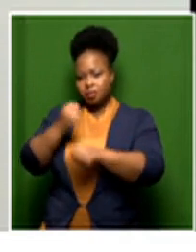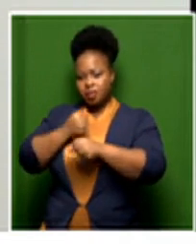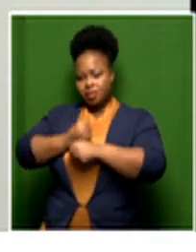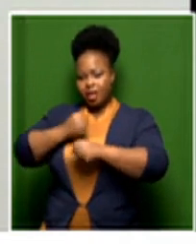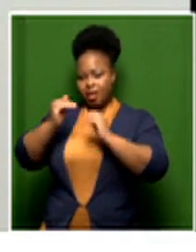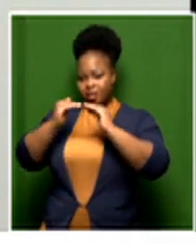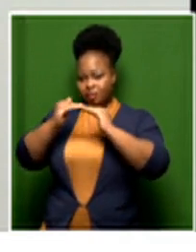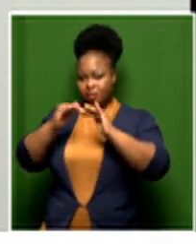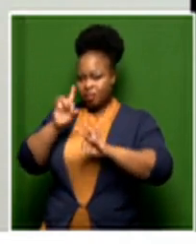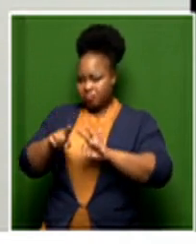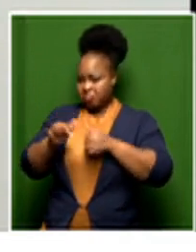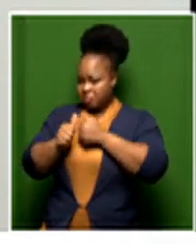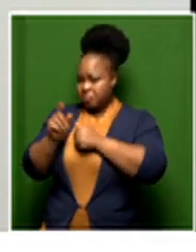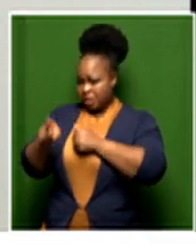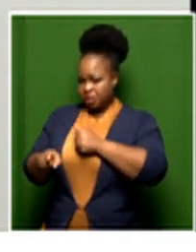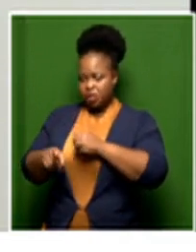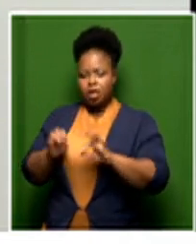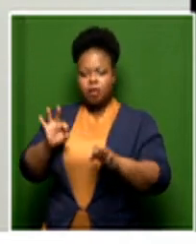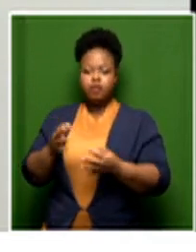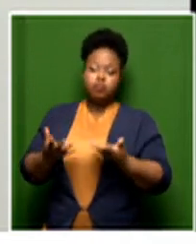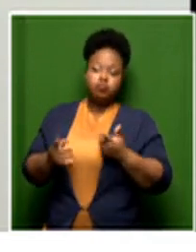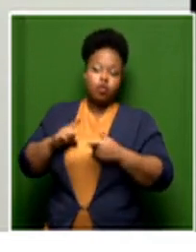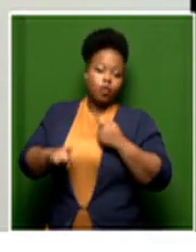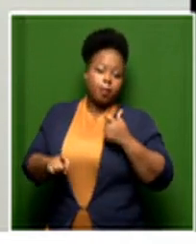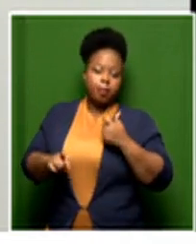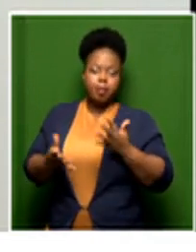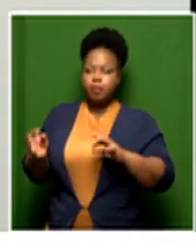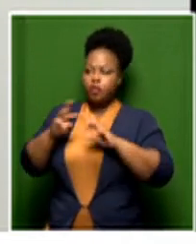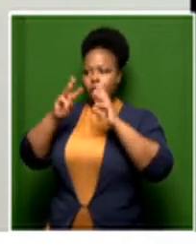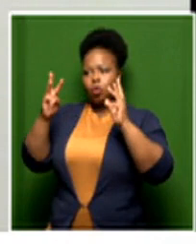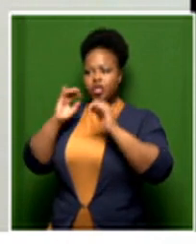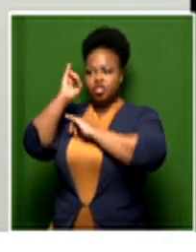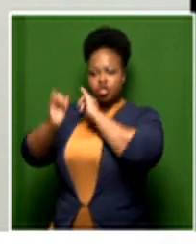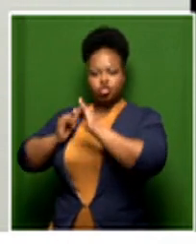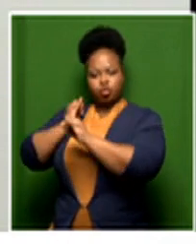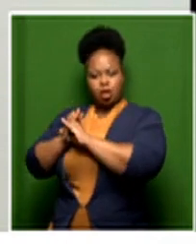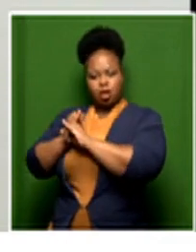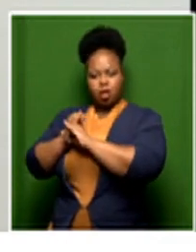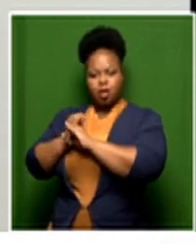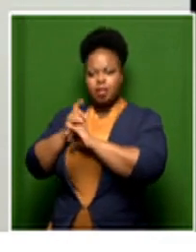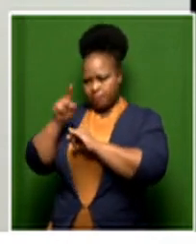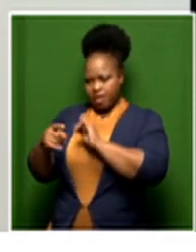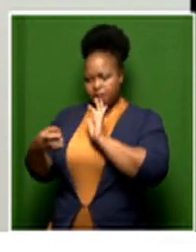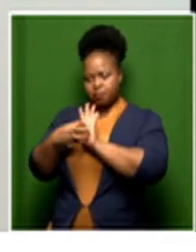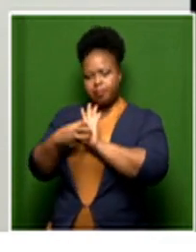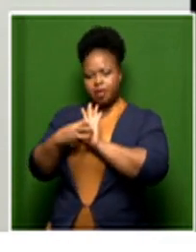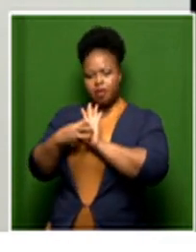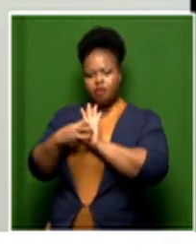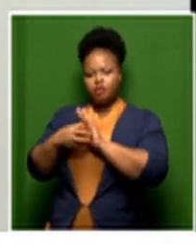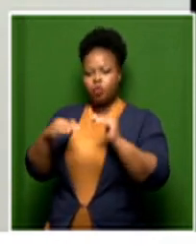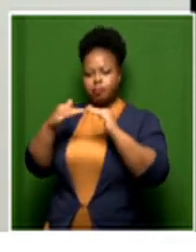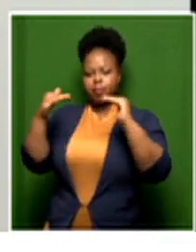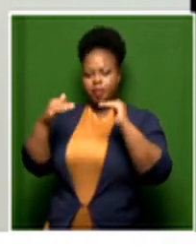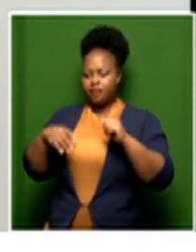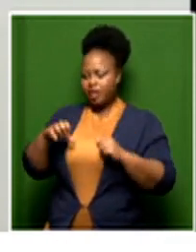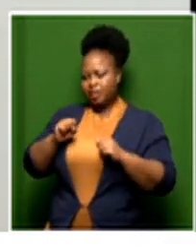product needs to be compliant to? And if it's coming from, if it's a global product, then it will have a global standard on it. If it's a